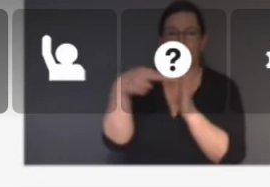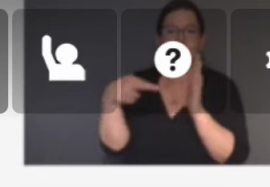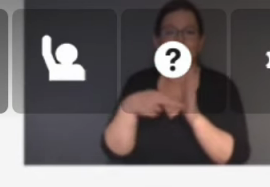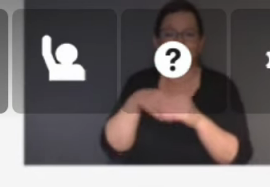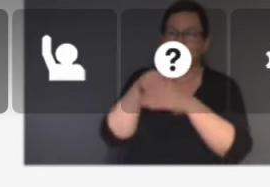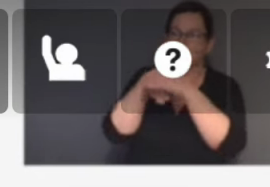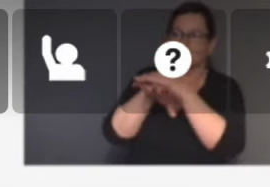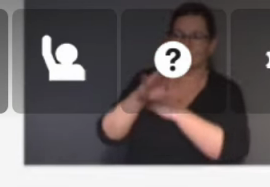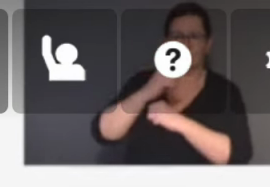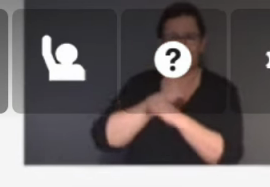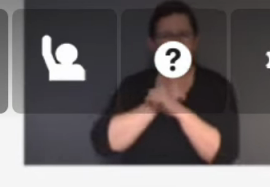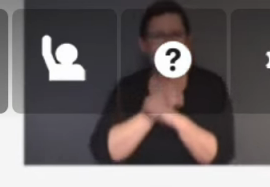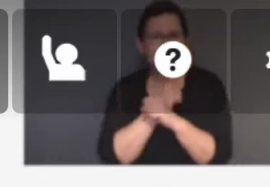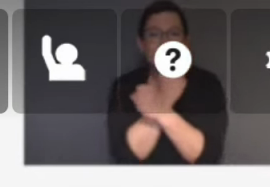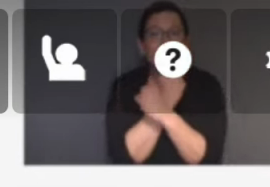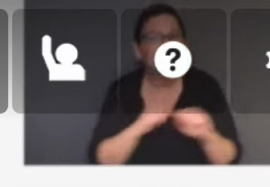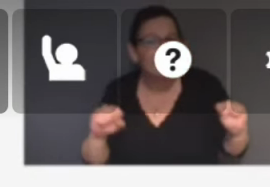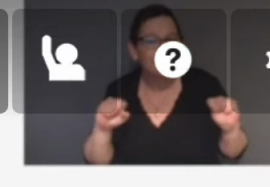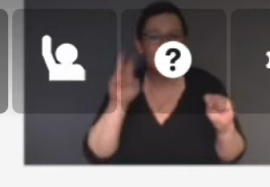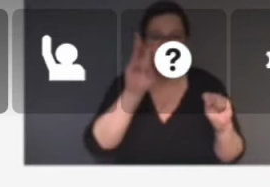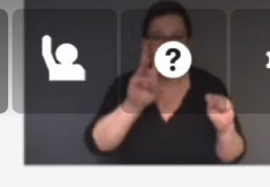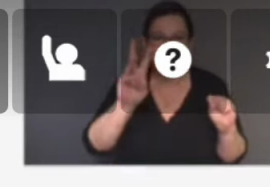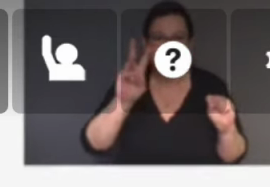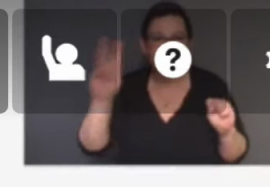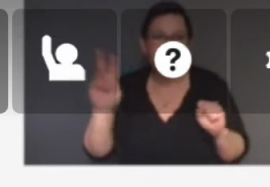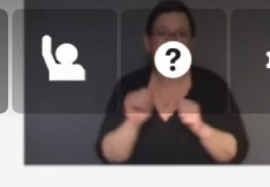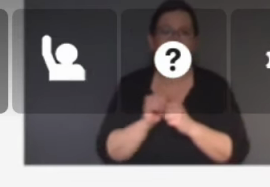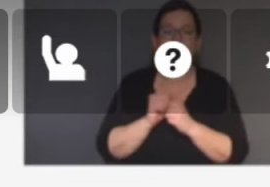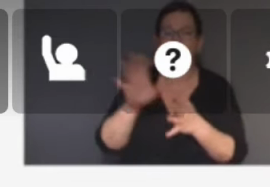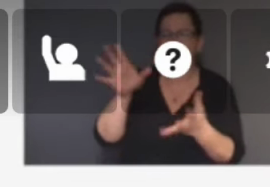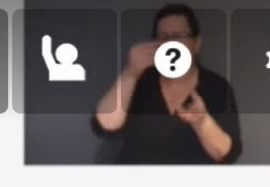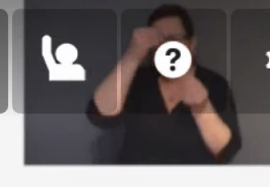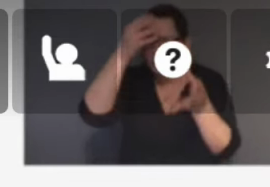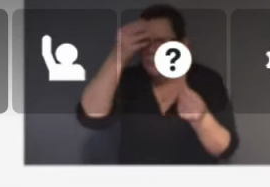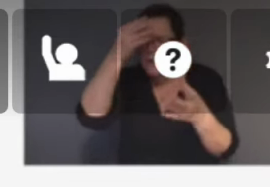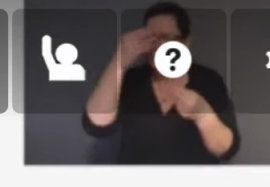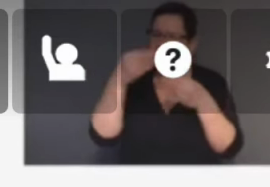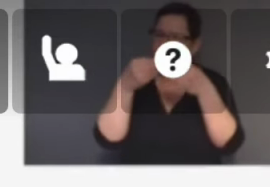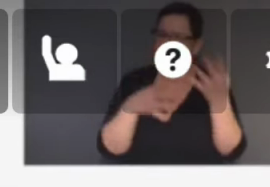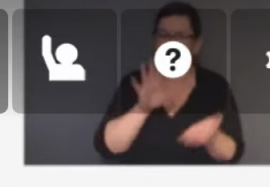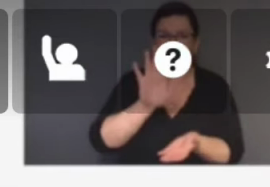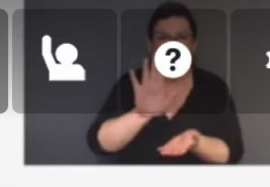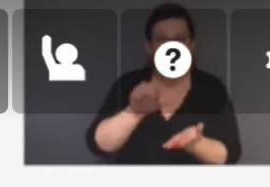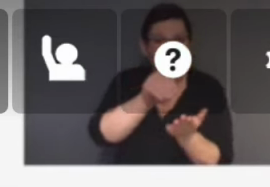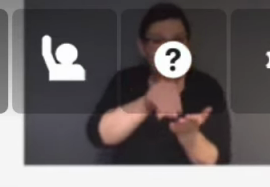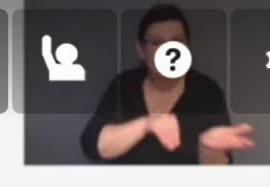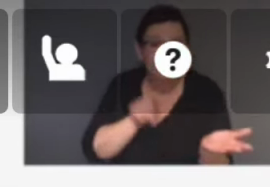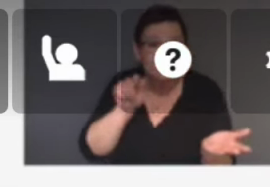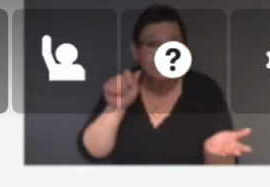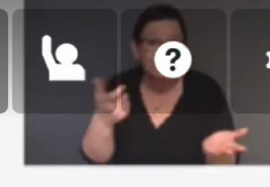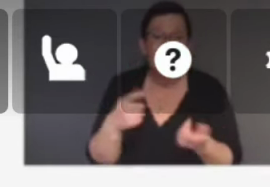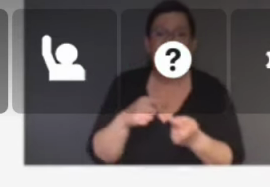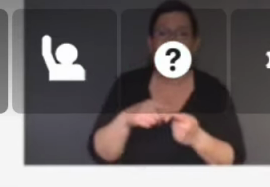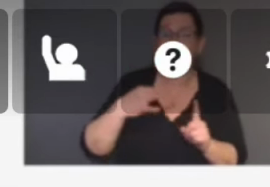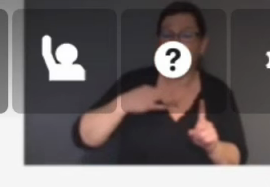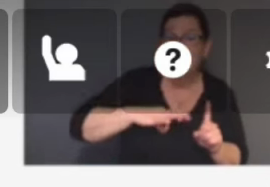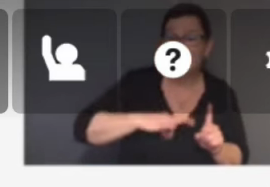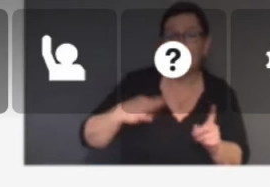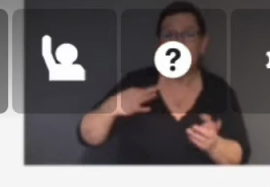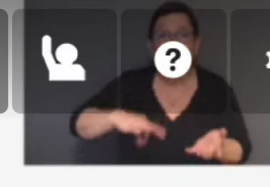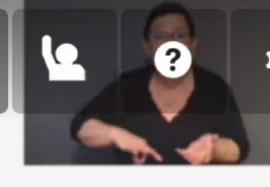You can track your refund, view or change your return, check your benefits and credit payments and